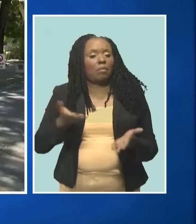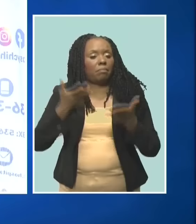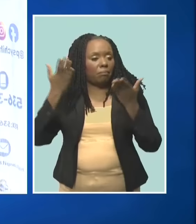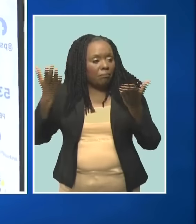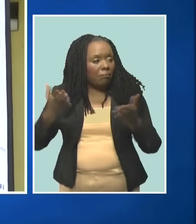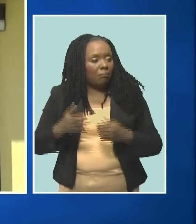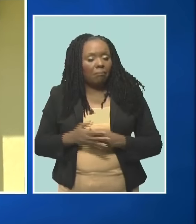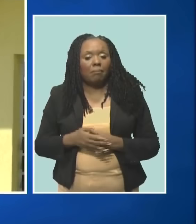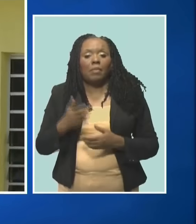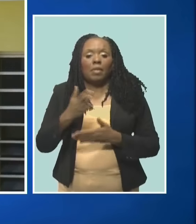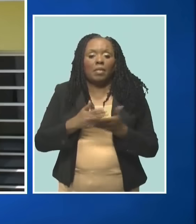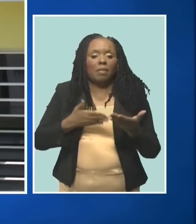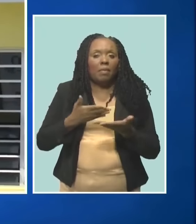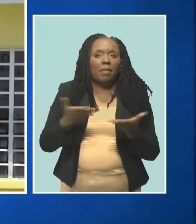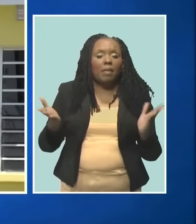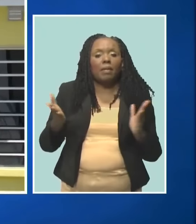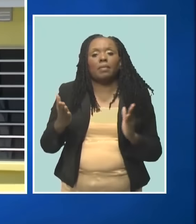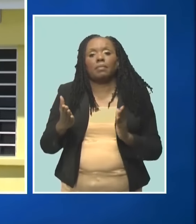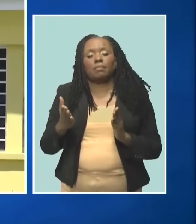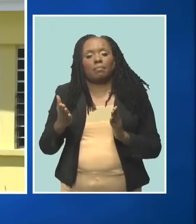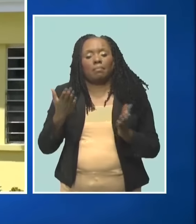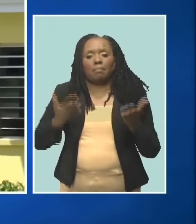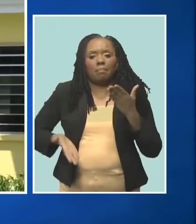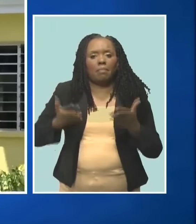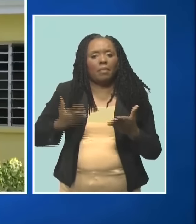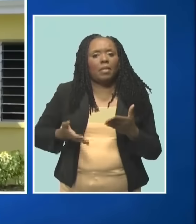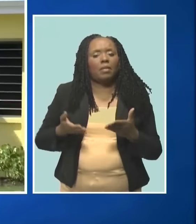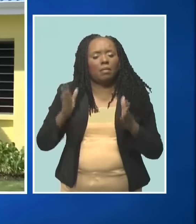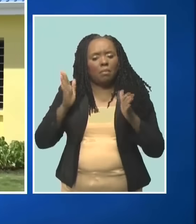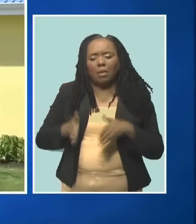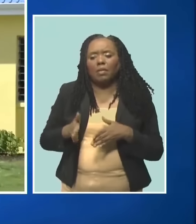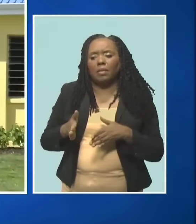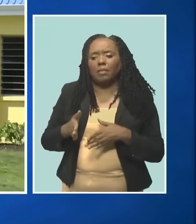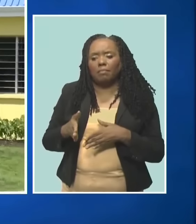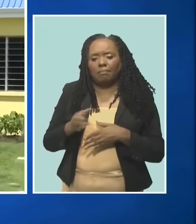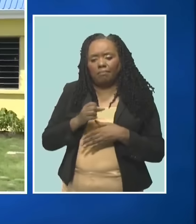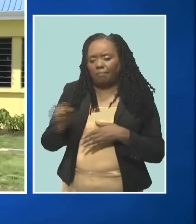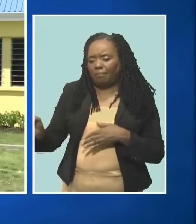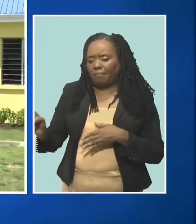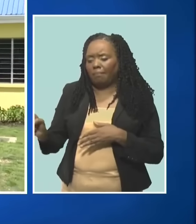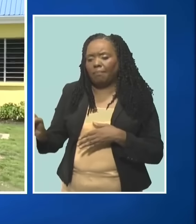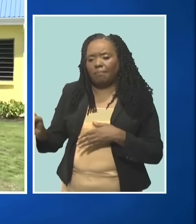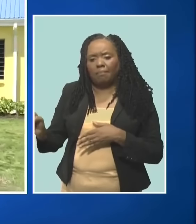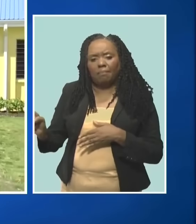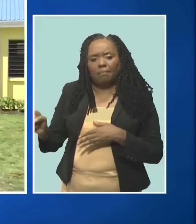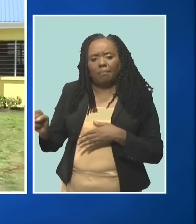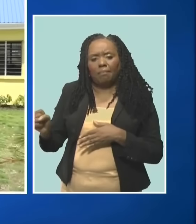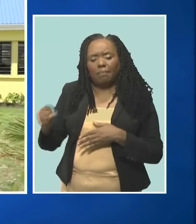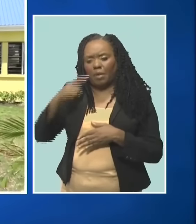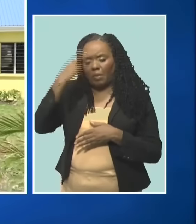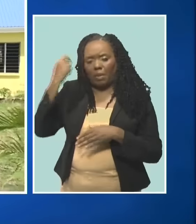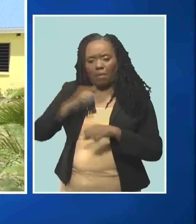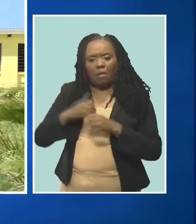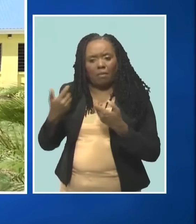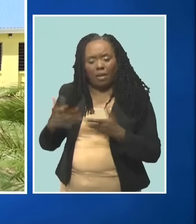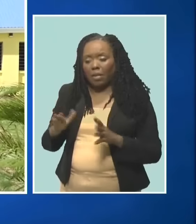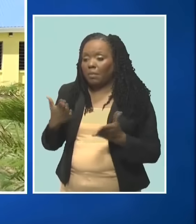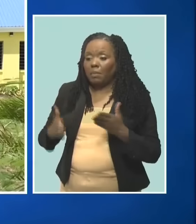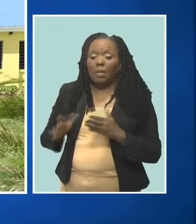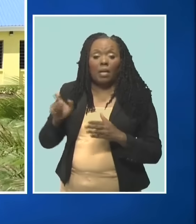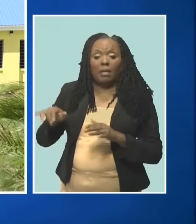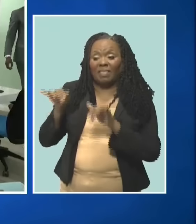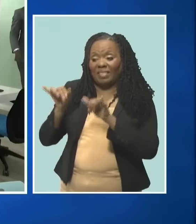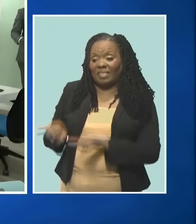of the things we would have started sometimes when a person has been admitted already, and either we will say the person needs to stay a bit longer